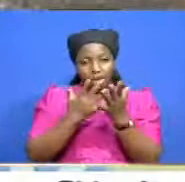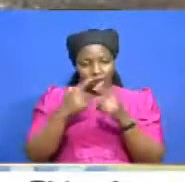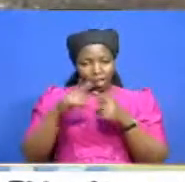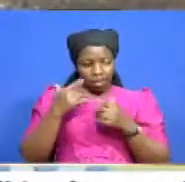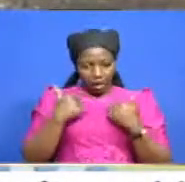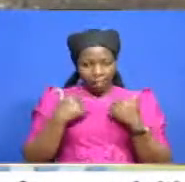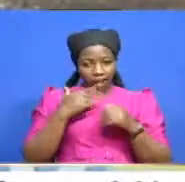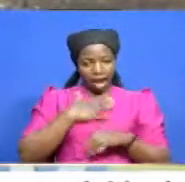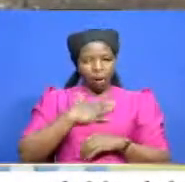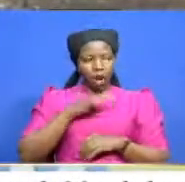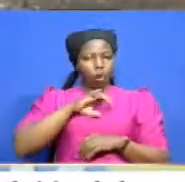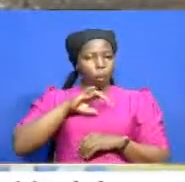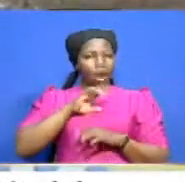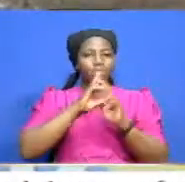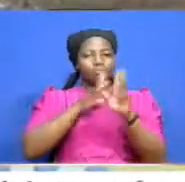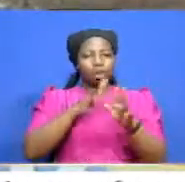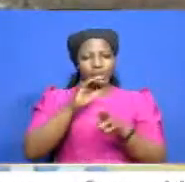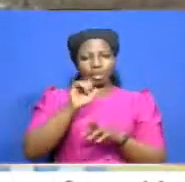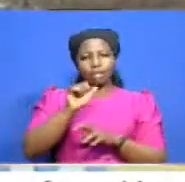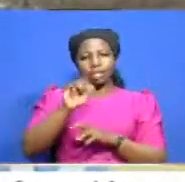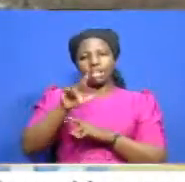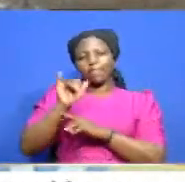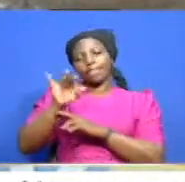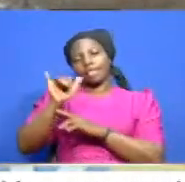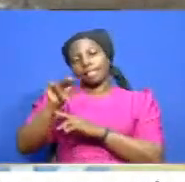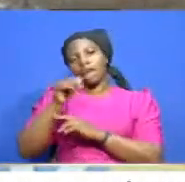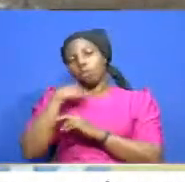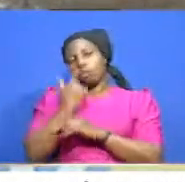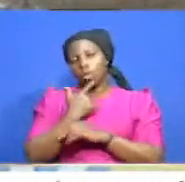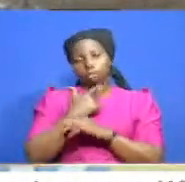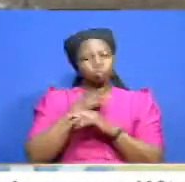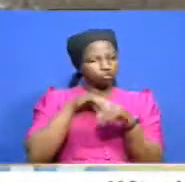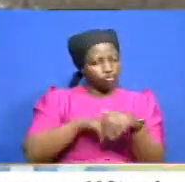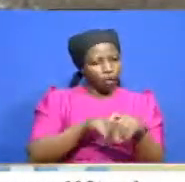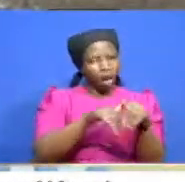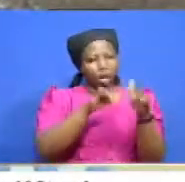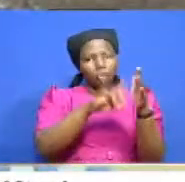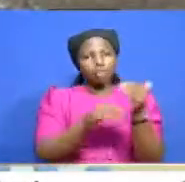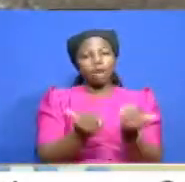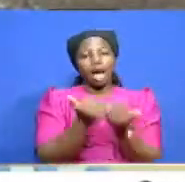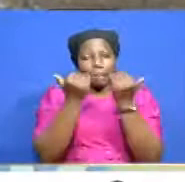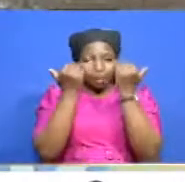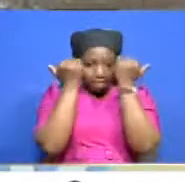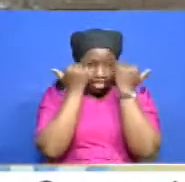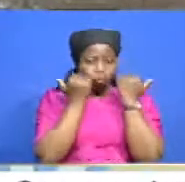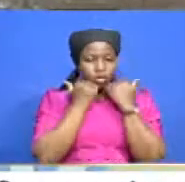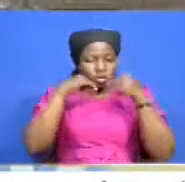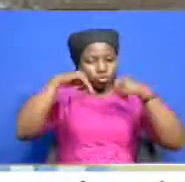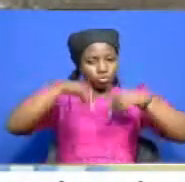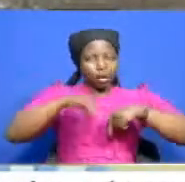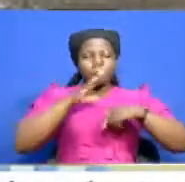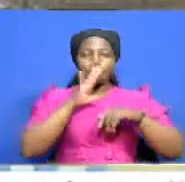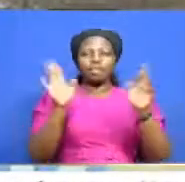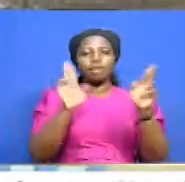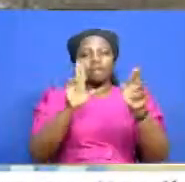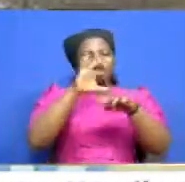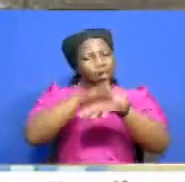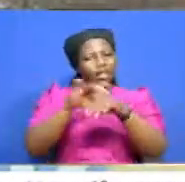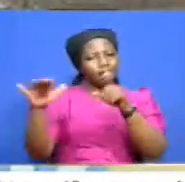Serfine Robi, who is also tracking what is happening along the corridors of justice today. So be sure to get a